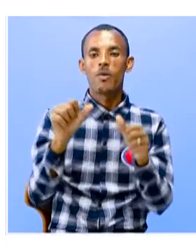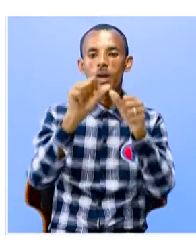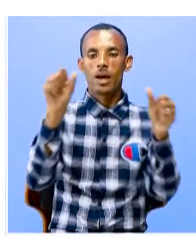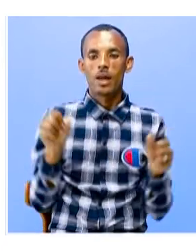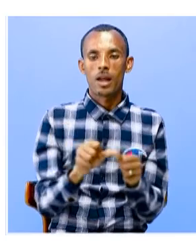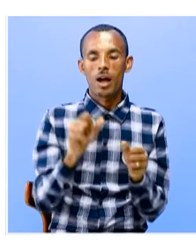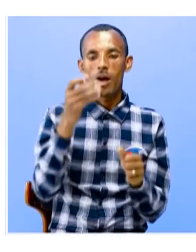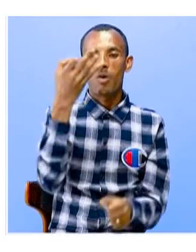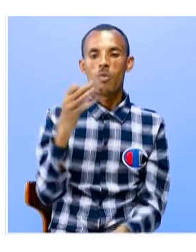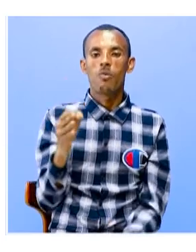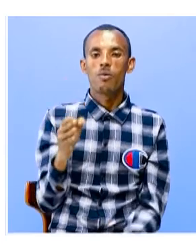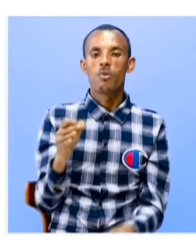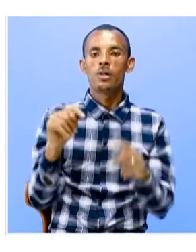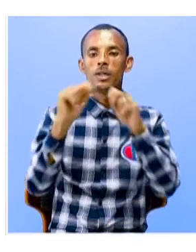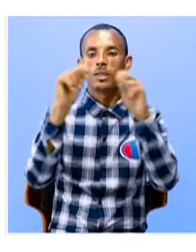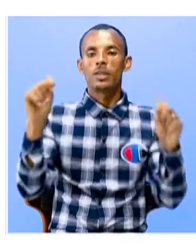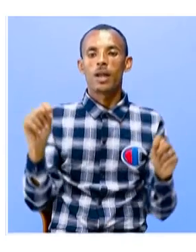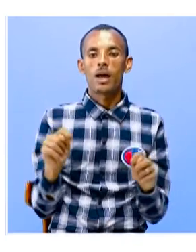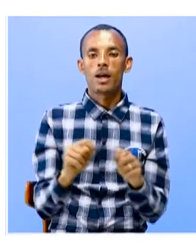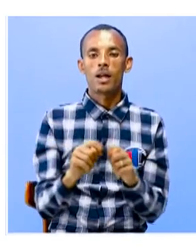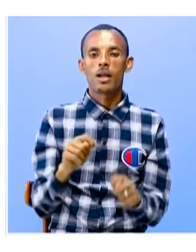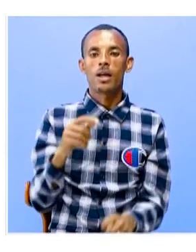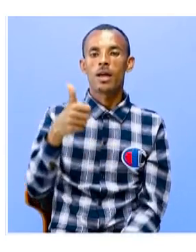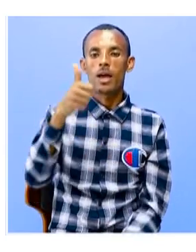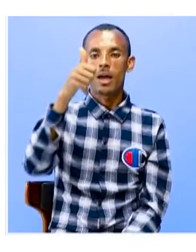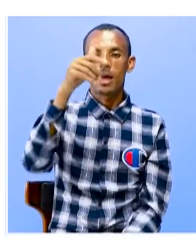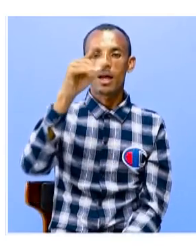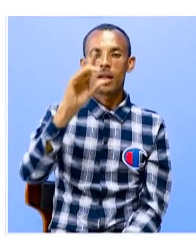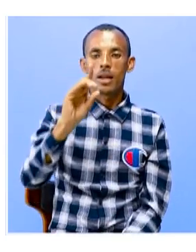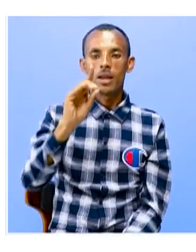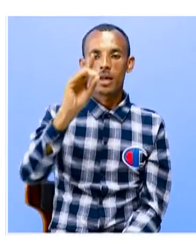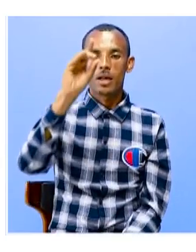of triangle ADB